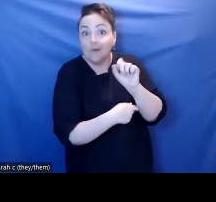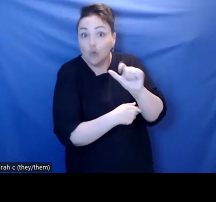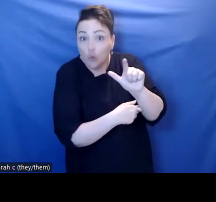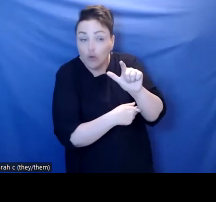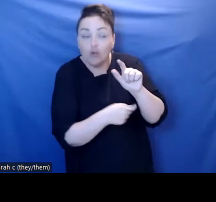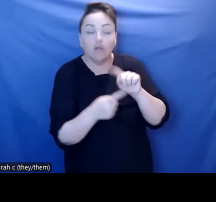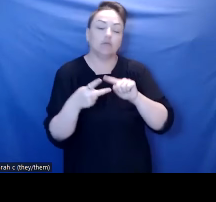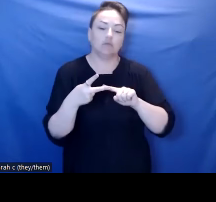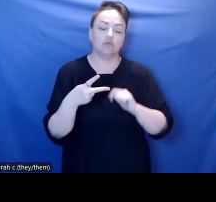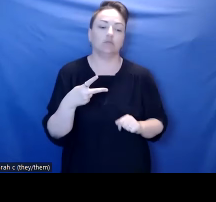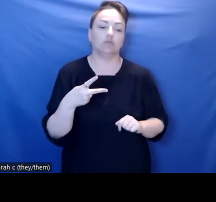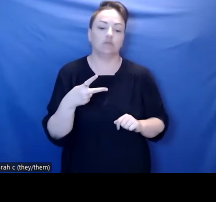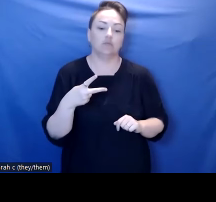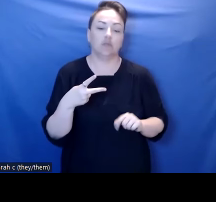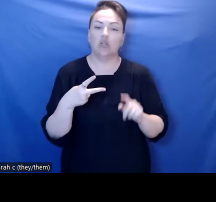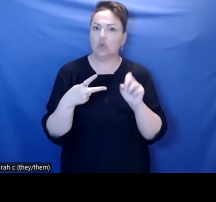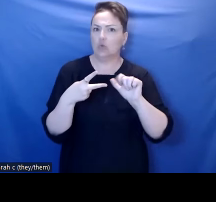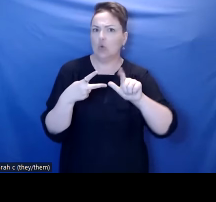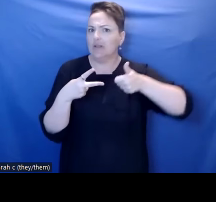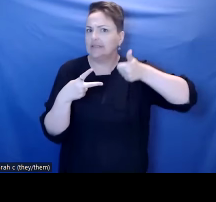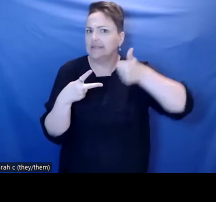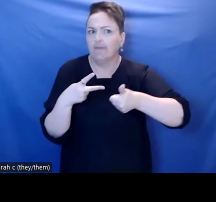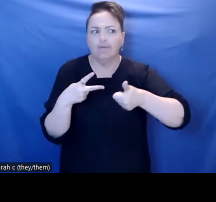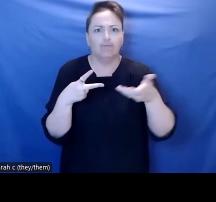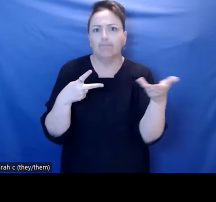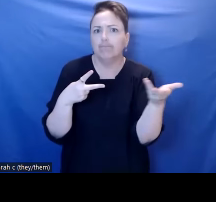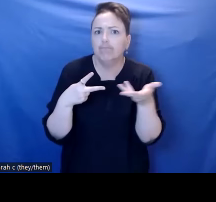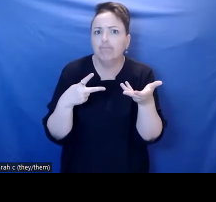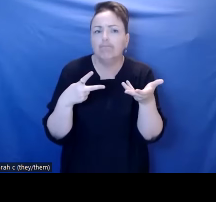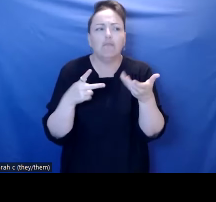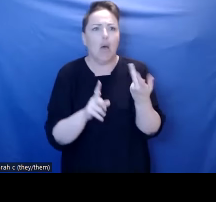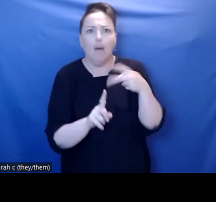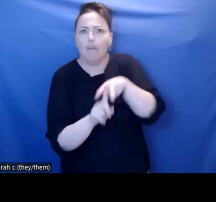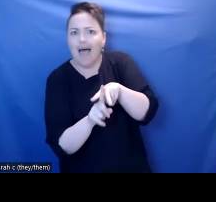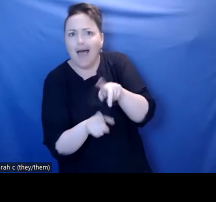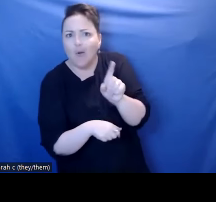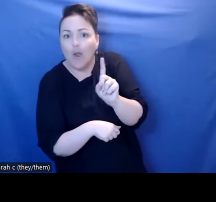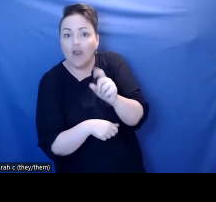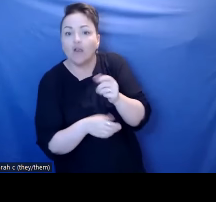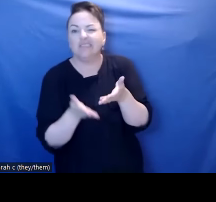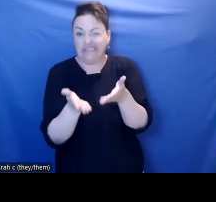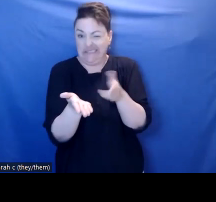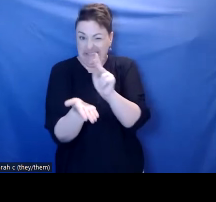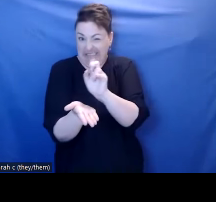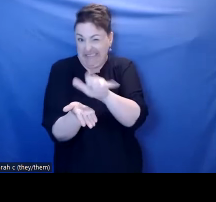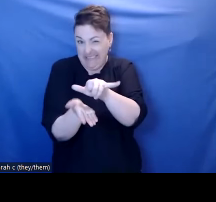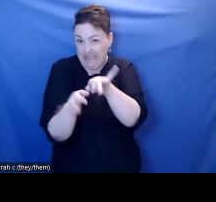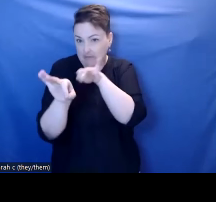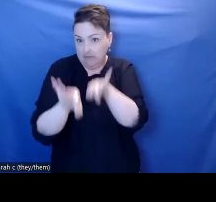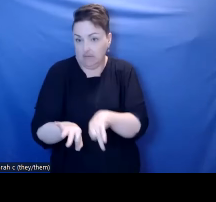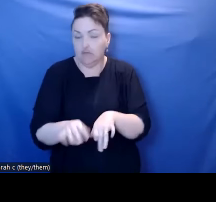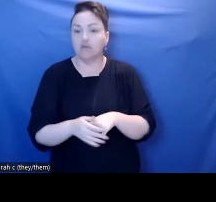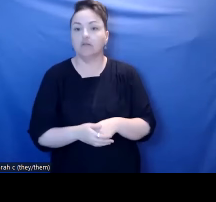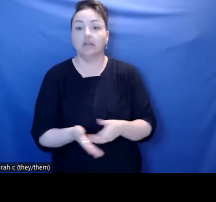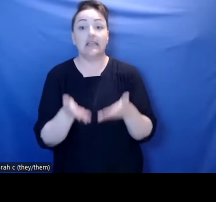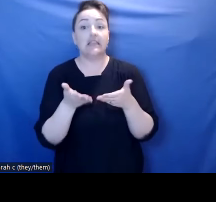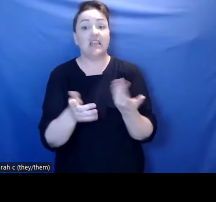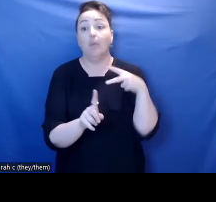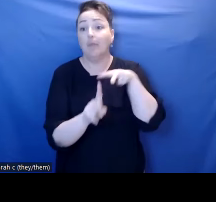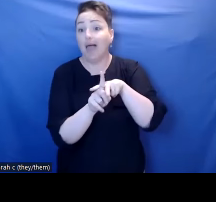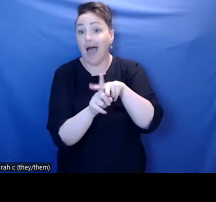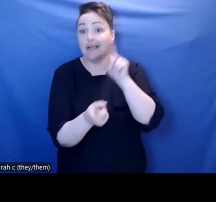the tool is, what it's applied to. So there's a key here. So for example, you would indicate that this is applicable to all